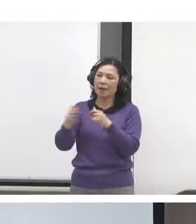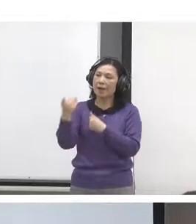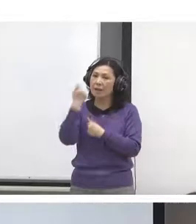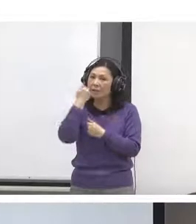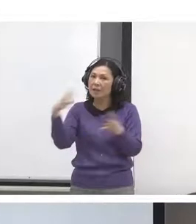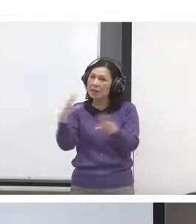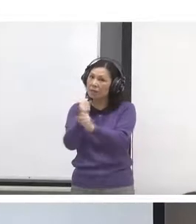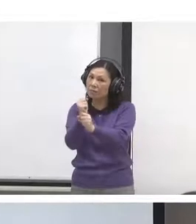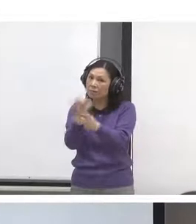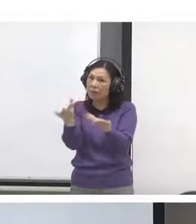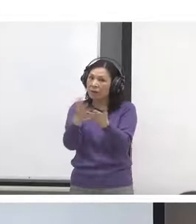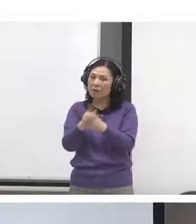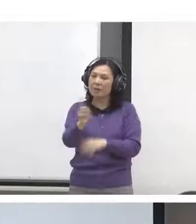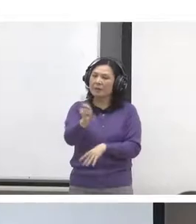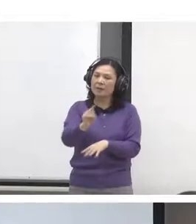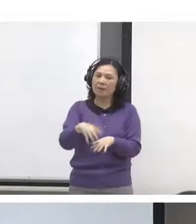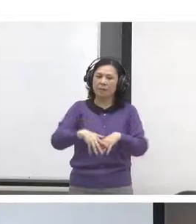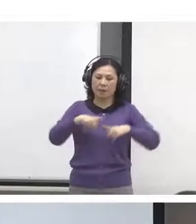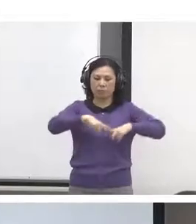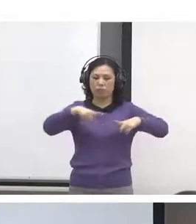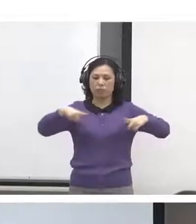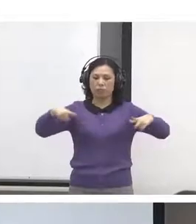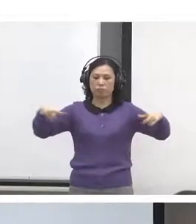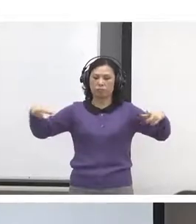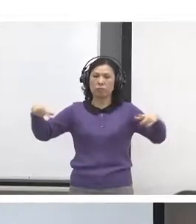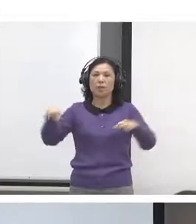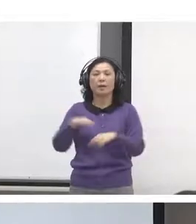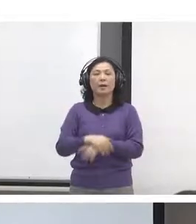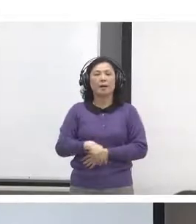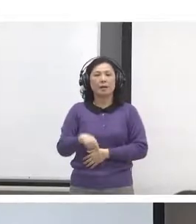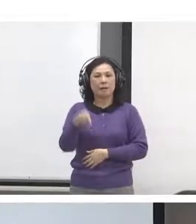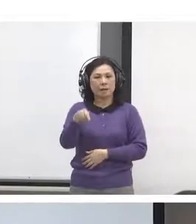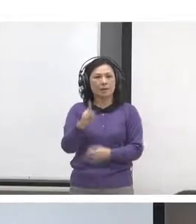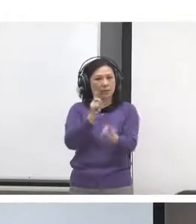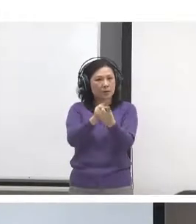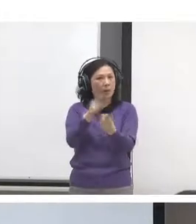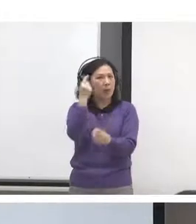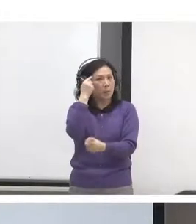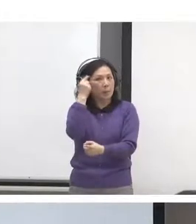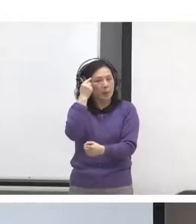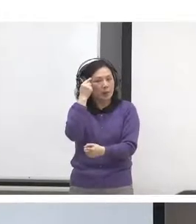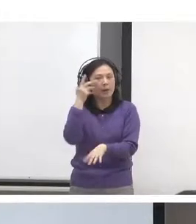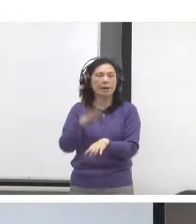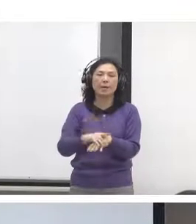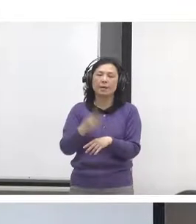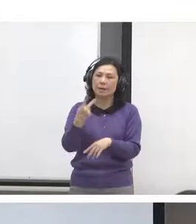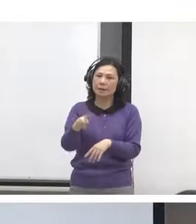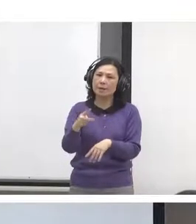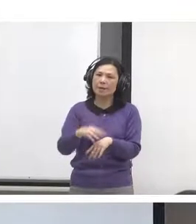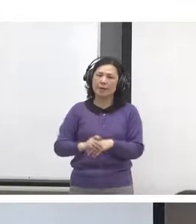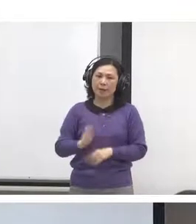voices. It's really, really core to the values and the way we structure the Civic Tech Toronto community.